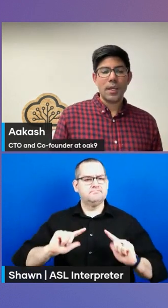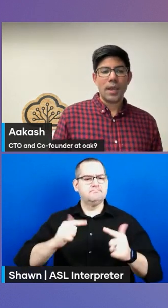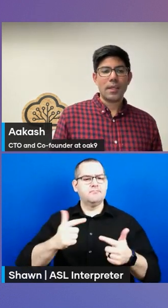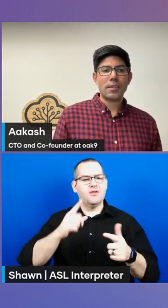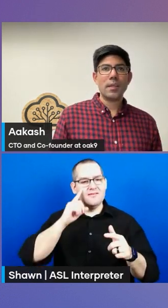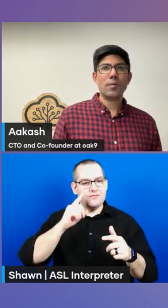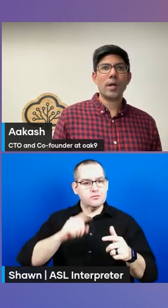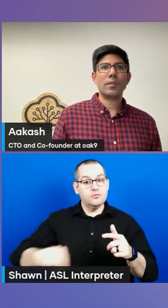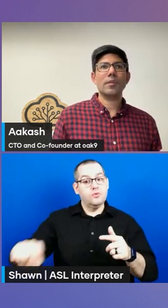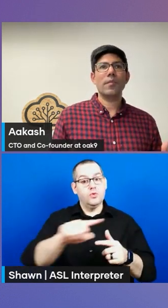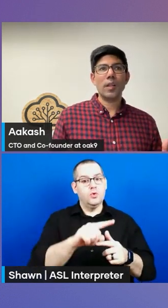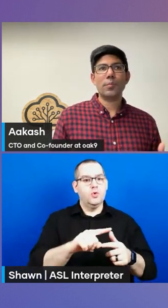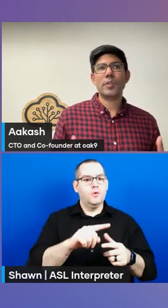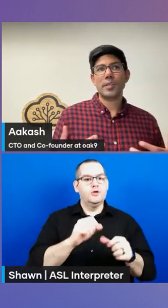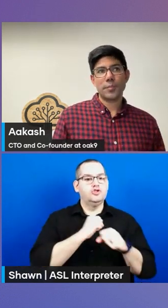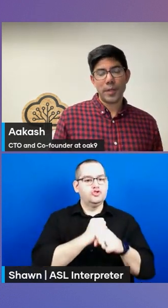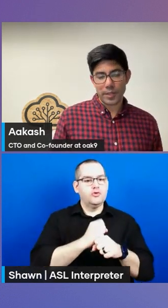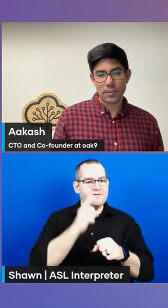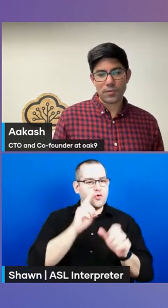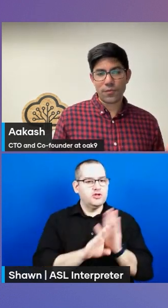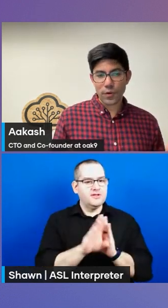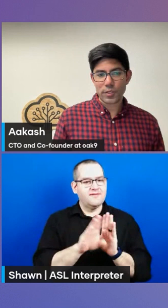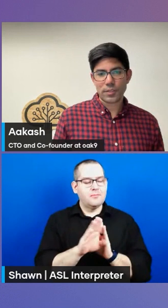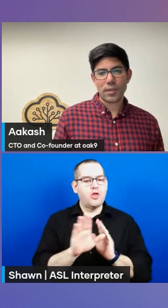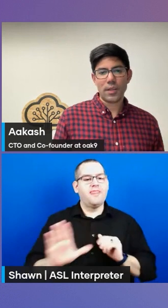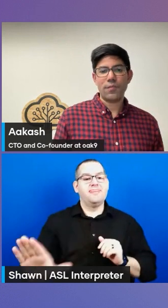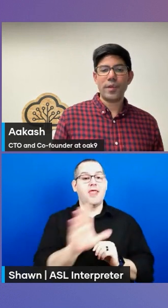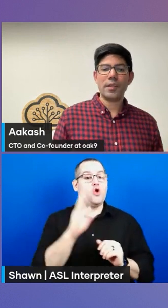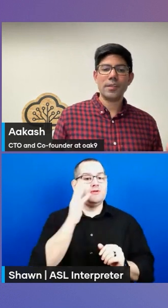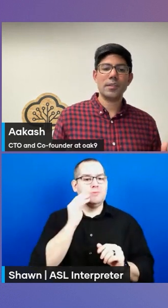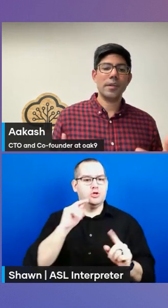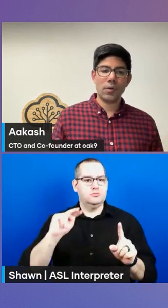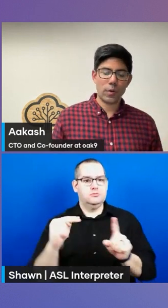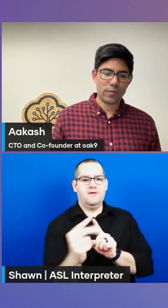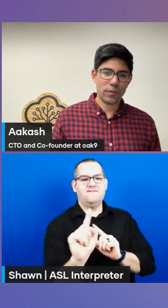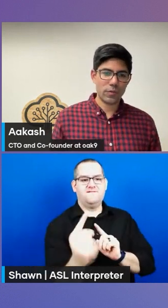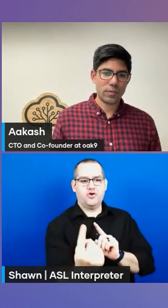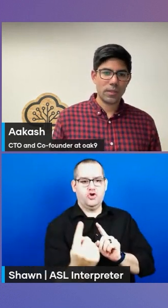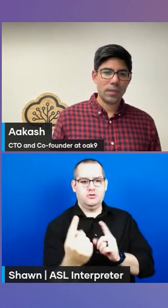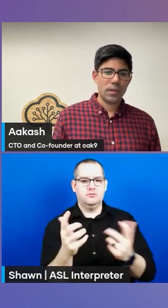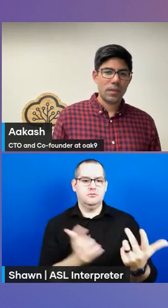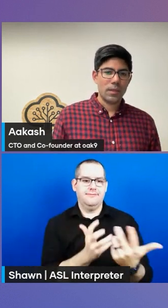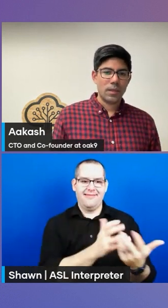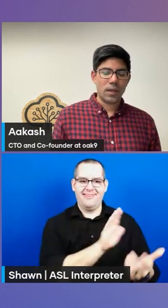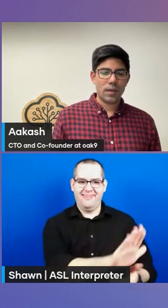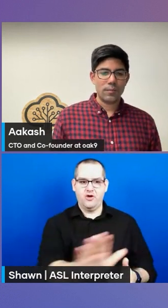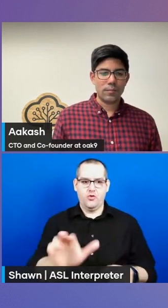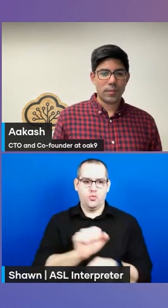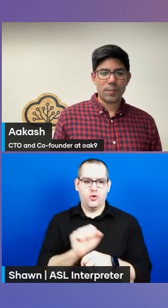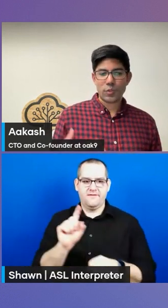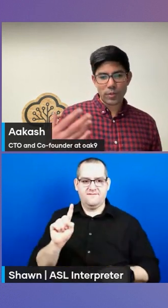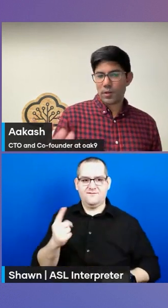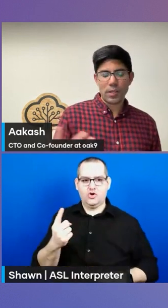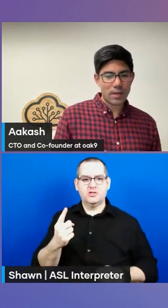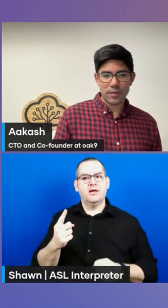developers and think about the developer's experience first and fit into their workflows. I'm sure there are a lot of